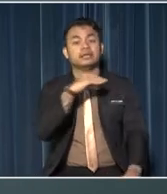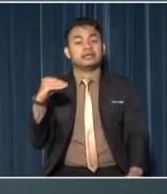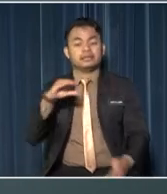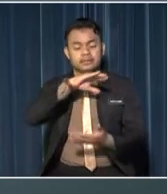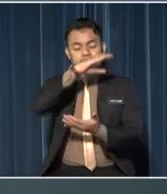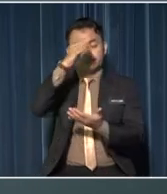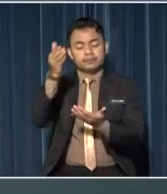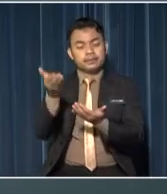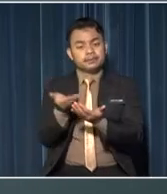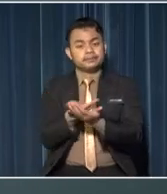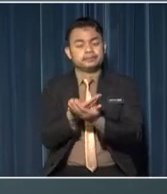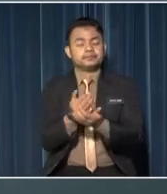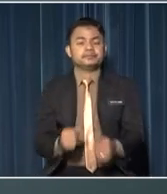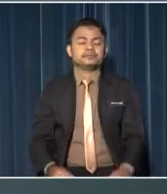sphere.